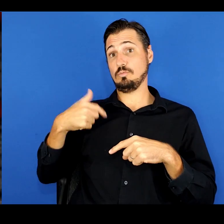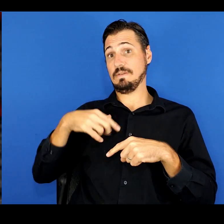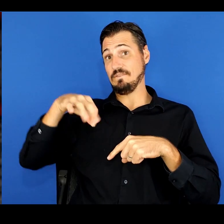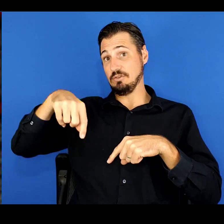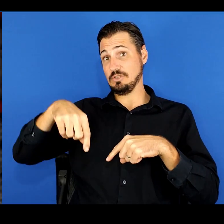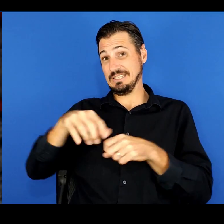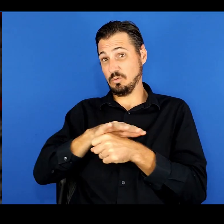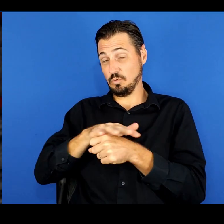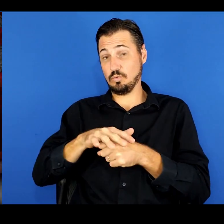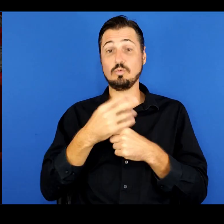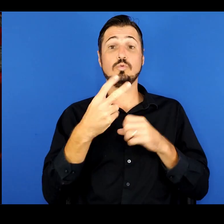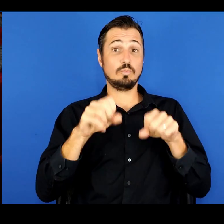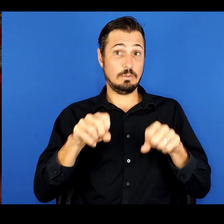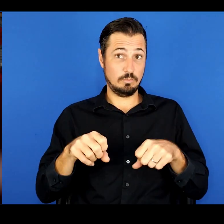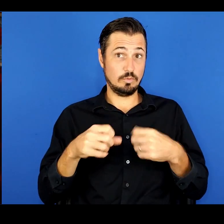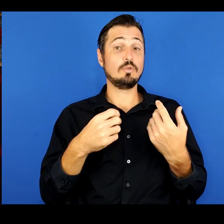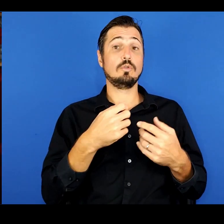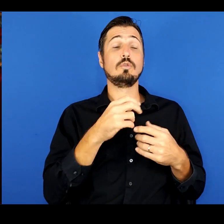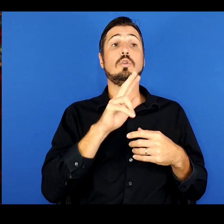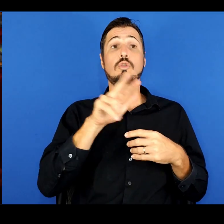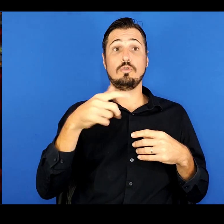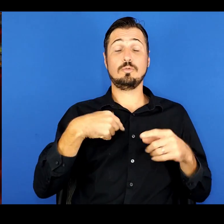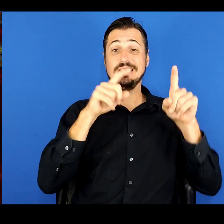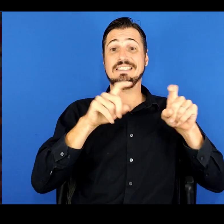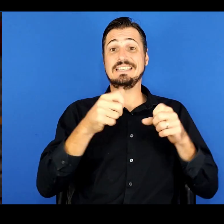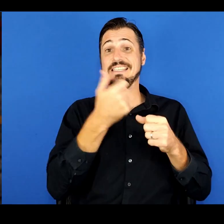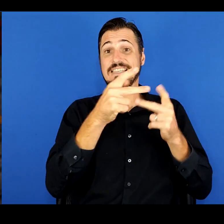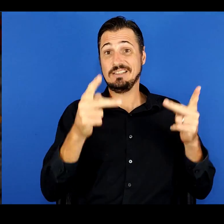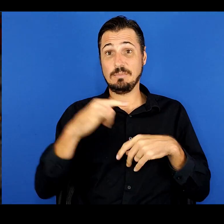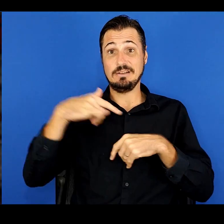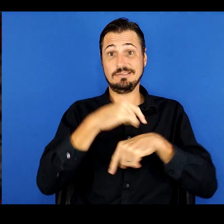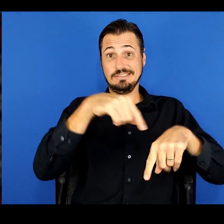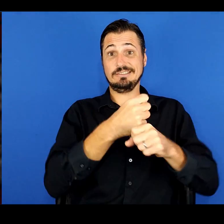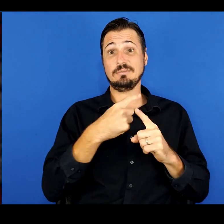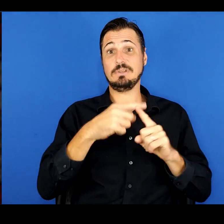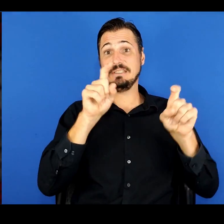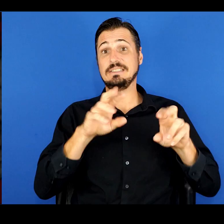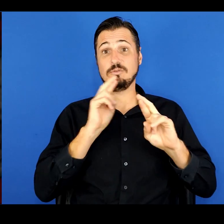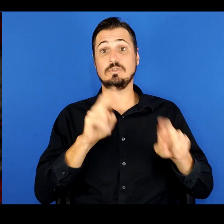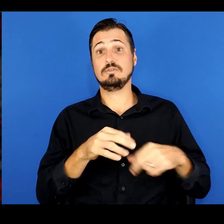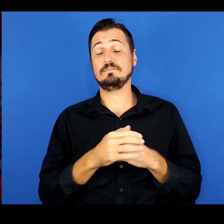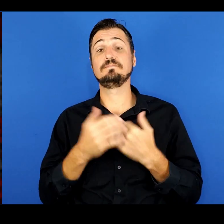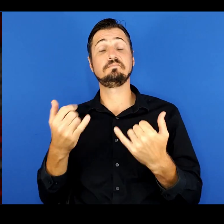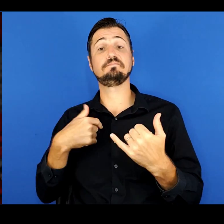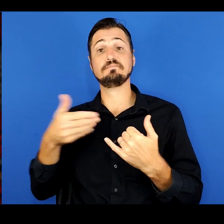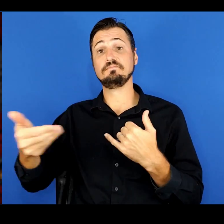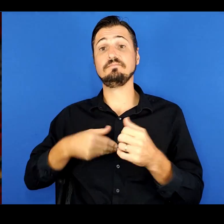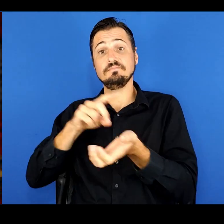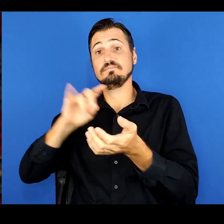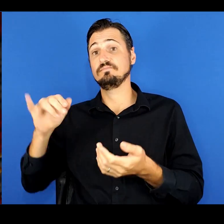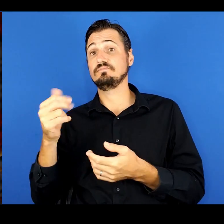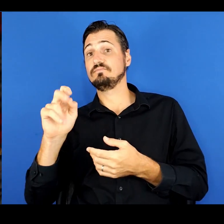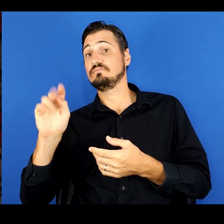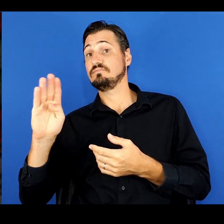233 confirmed locally, 2 probable, and 33 tested elsewhere but reported after arrival on island. I would like to invite Dr.